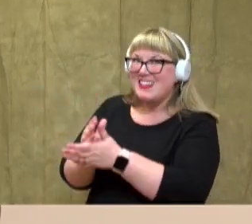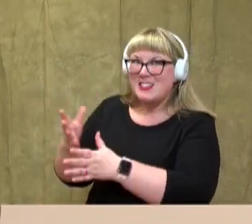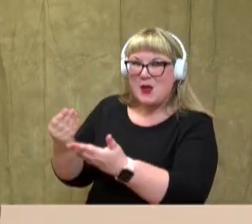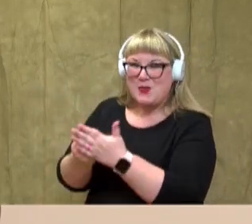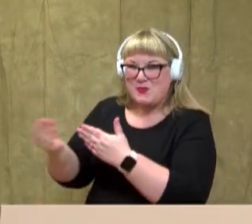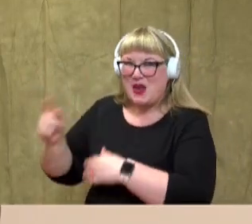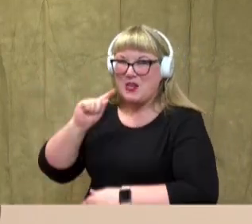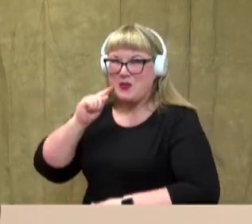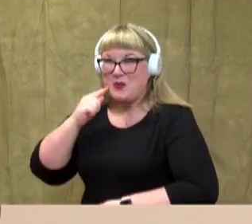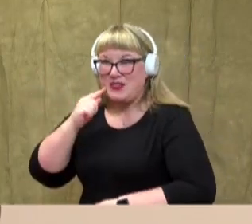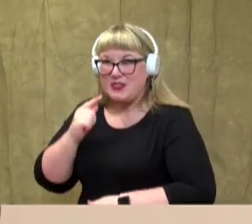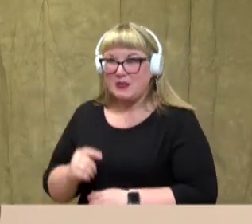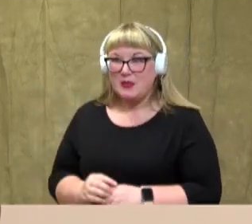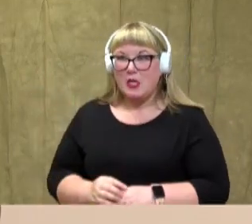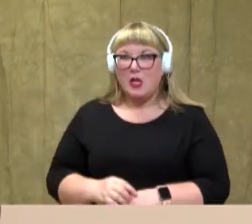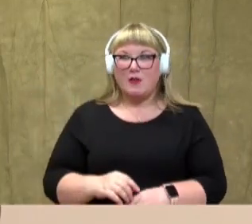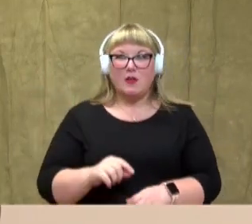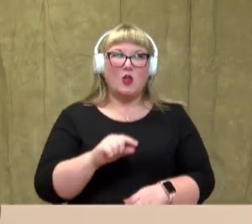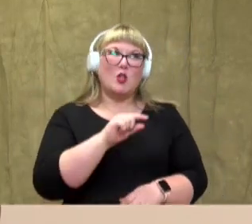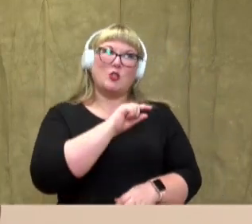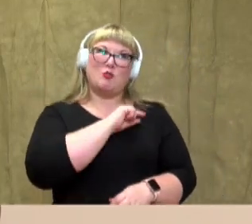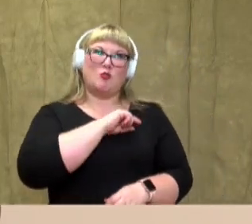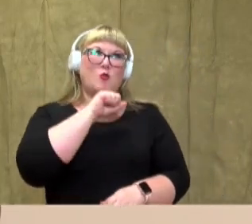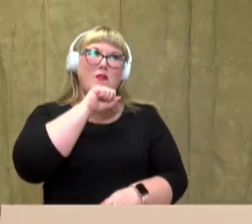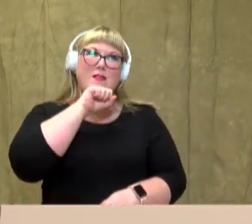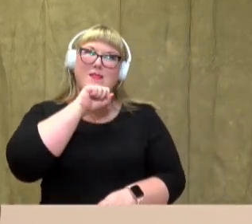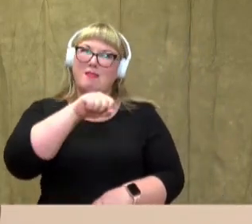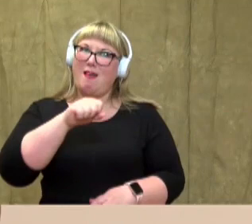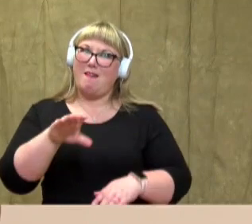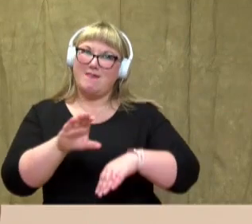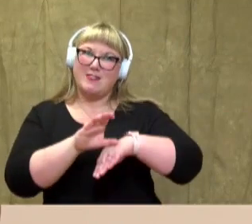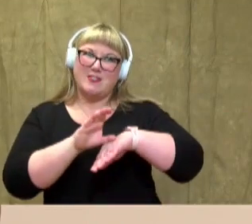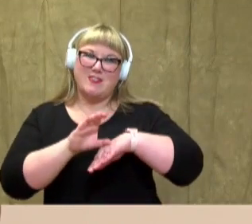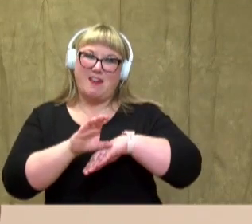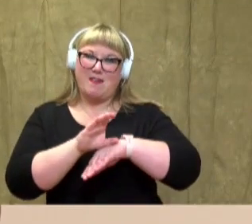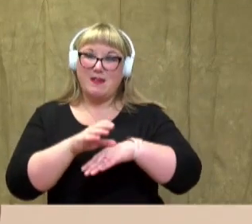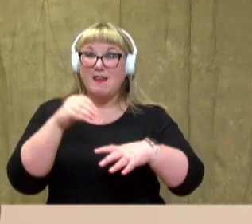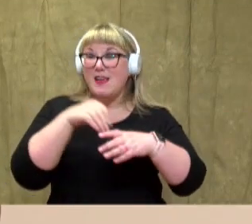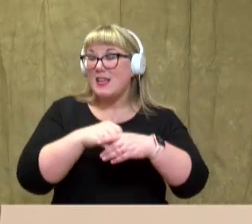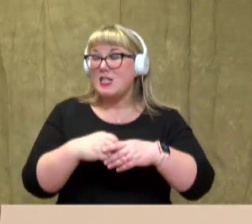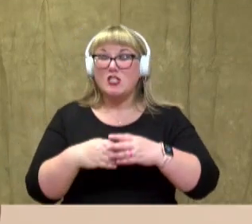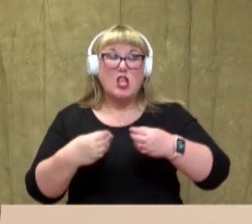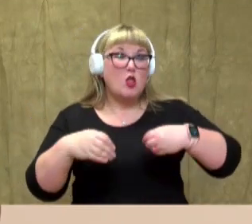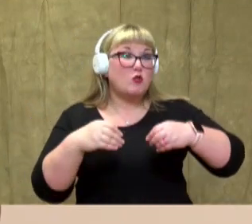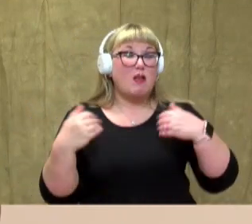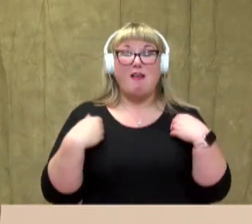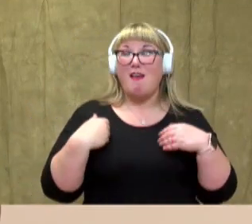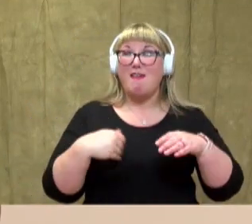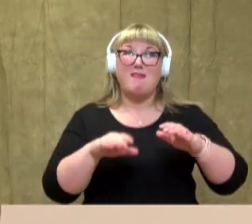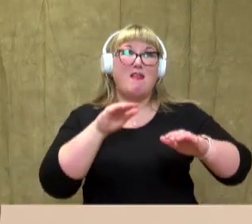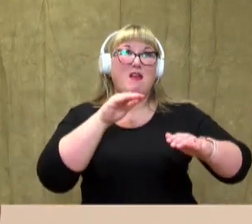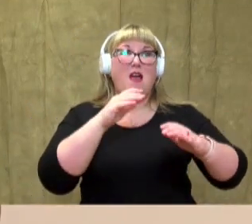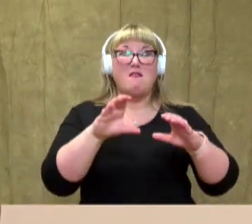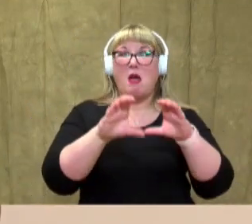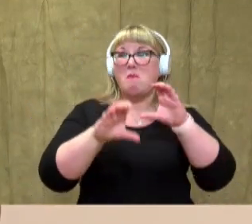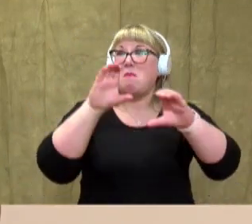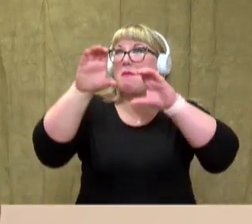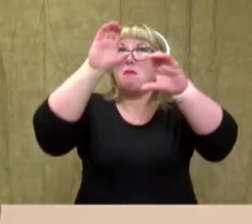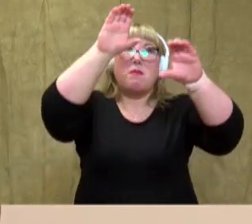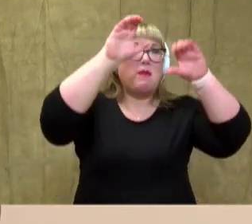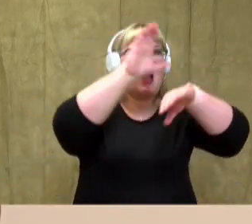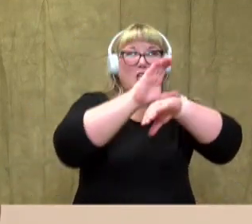treat. George loved chocolates. Inside the store, boxes of chocolates were stacked